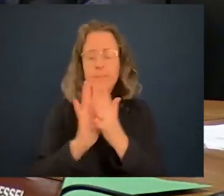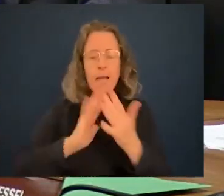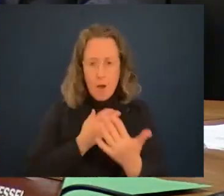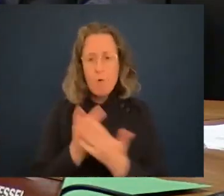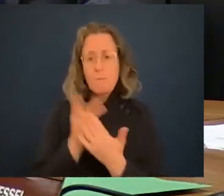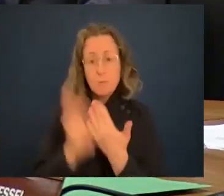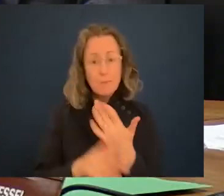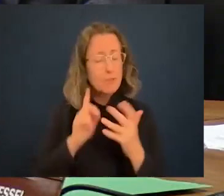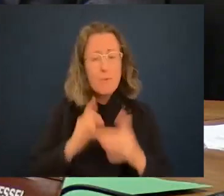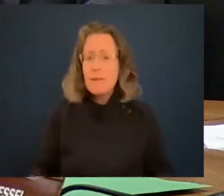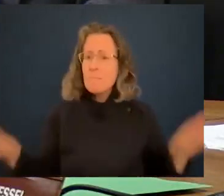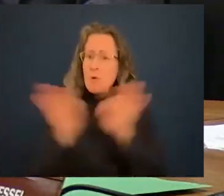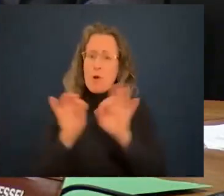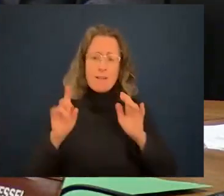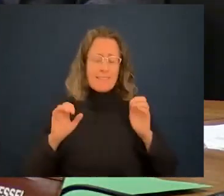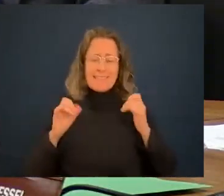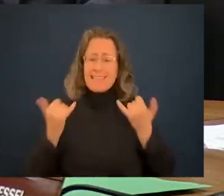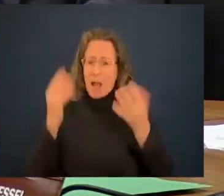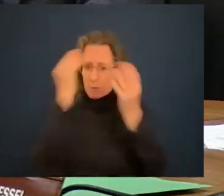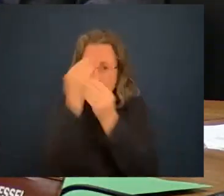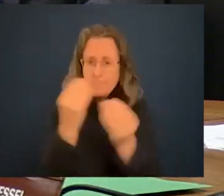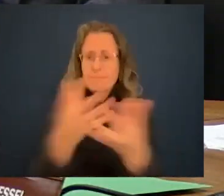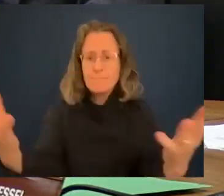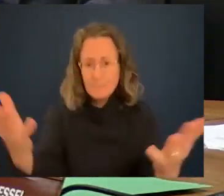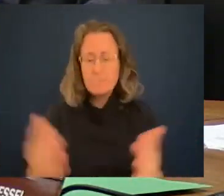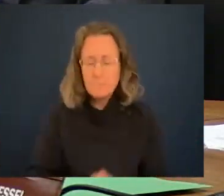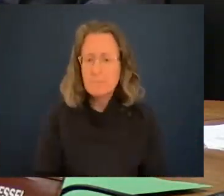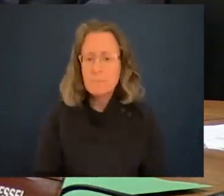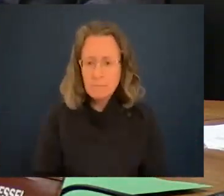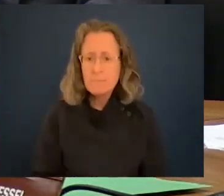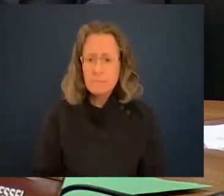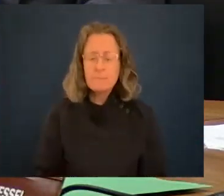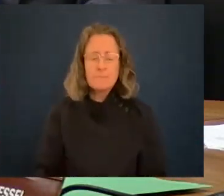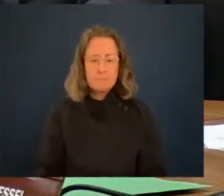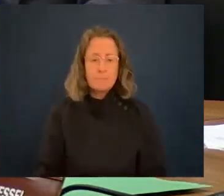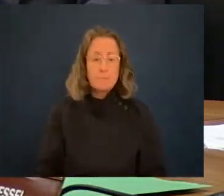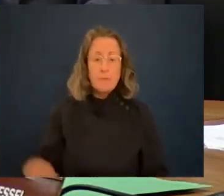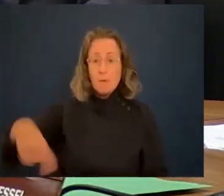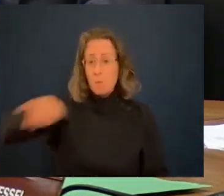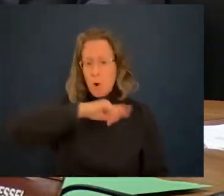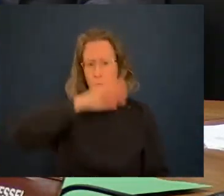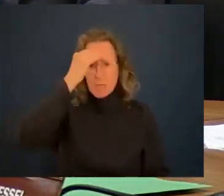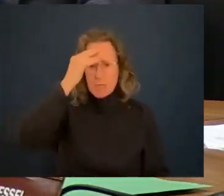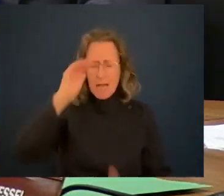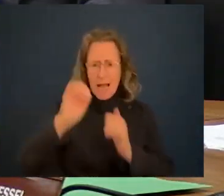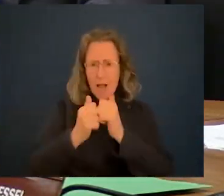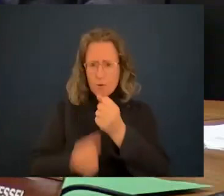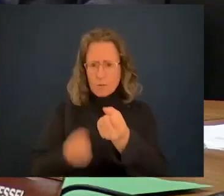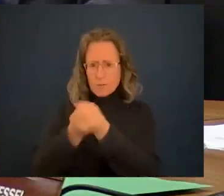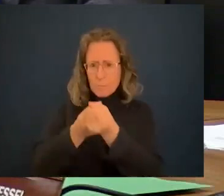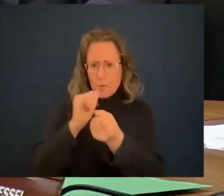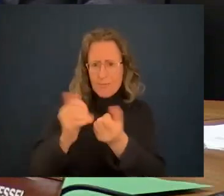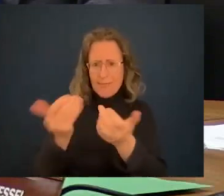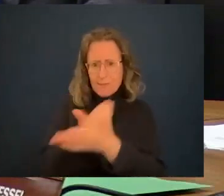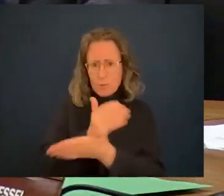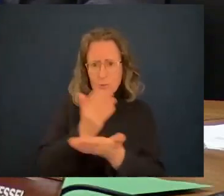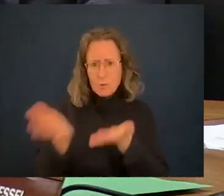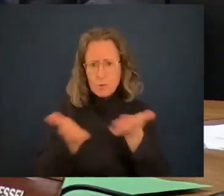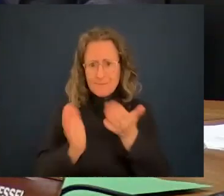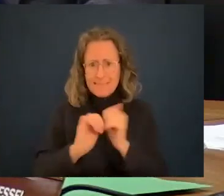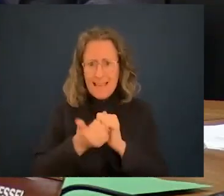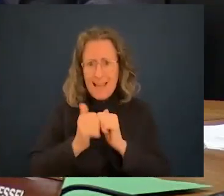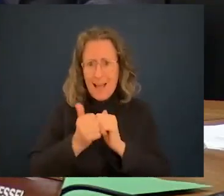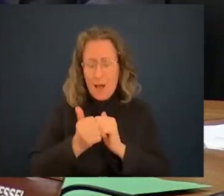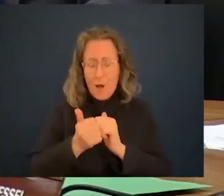early in the process because we're all thinking about how we're going to fund it and so I want community members when they're thinking about